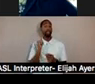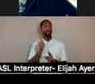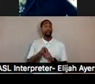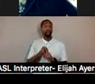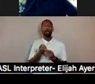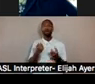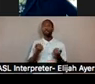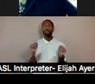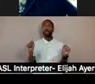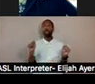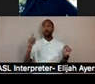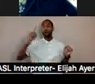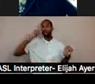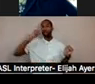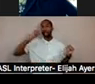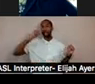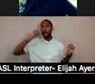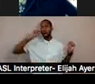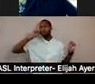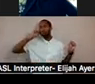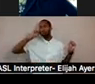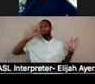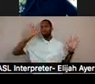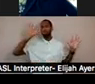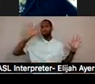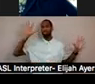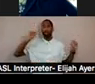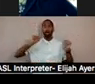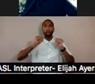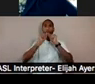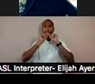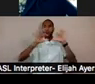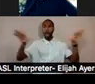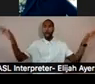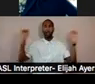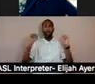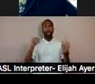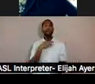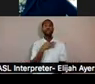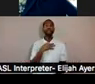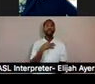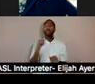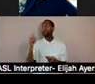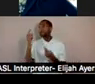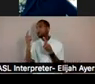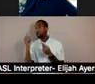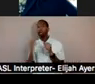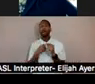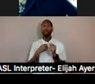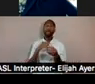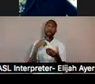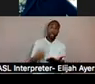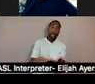safety, our thoughts can go in so many different places. We can be curious. We can be considerate. We can be